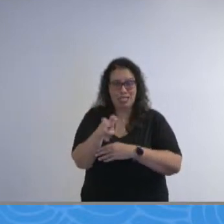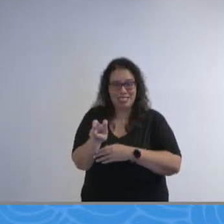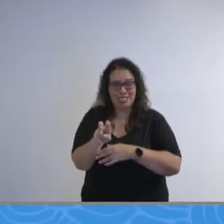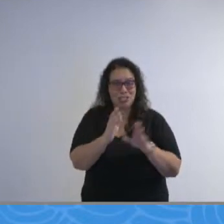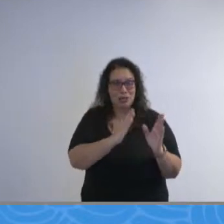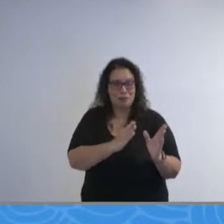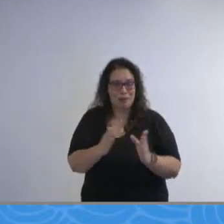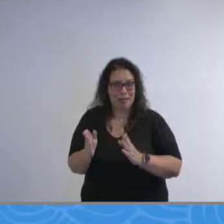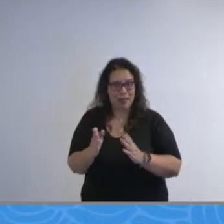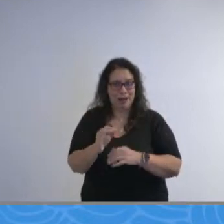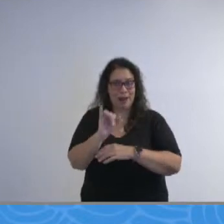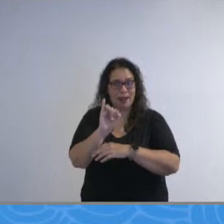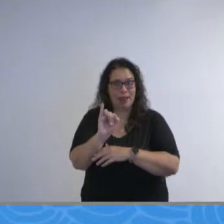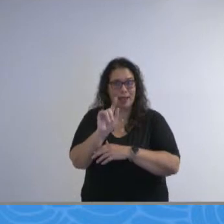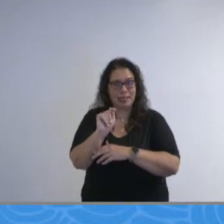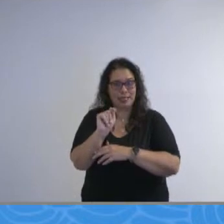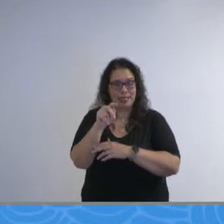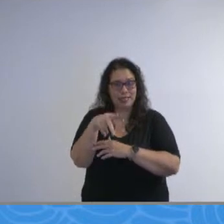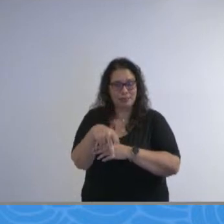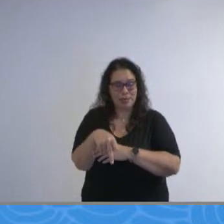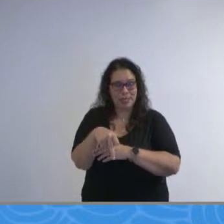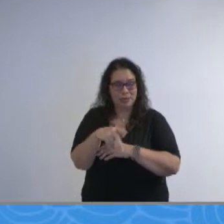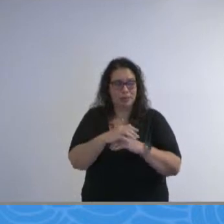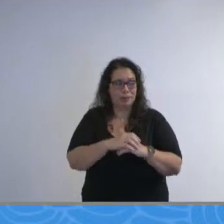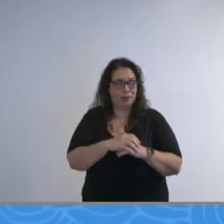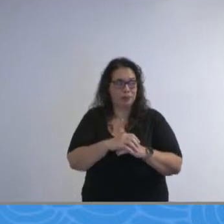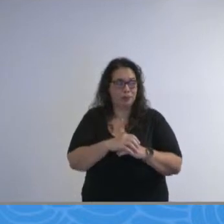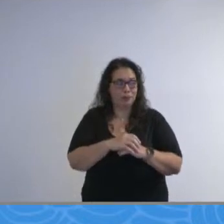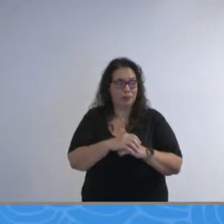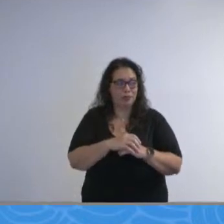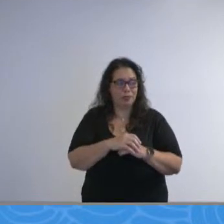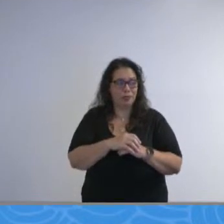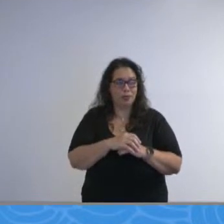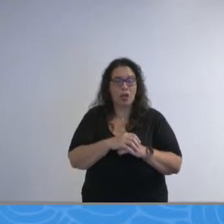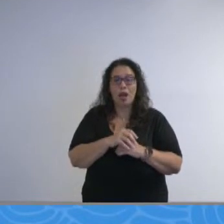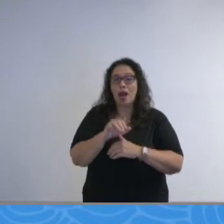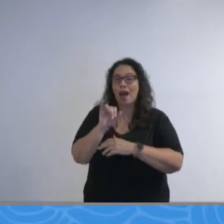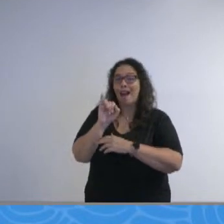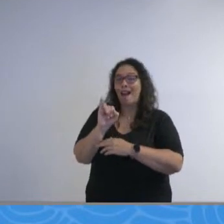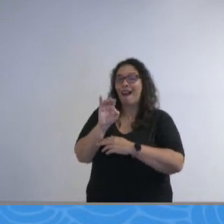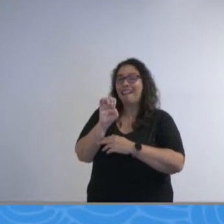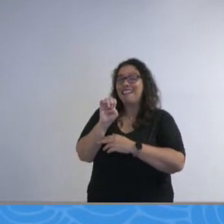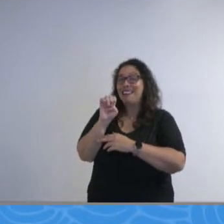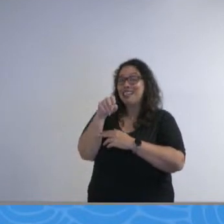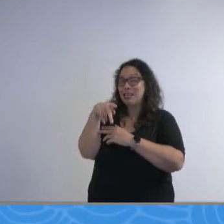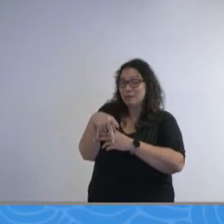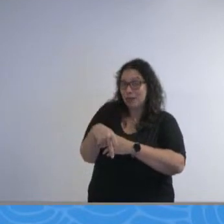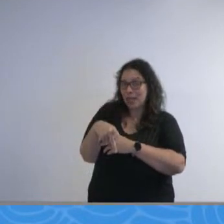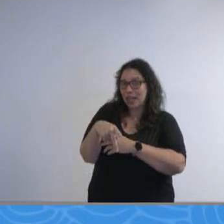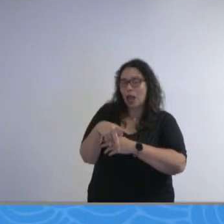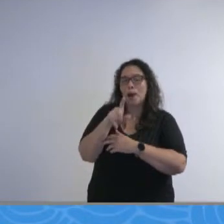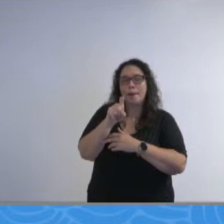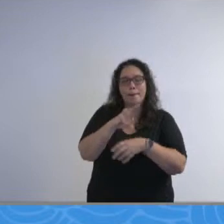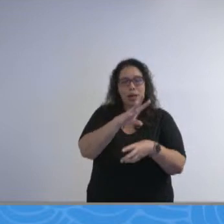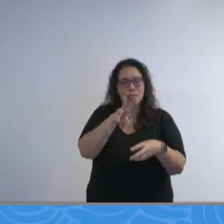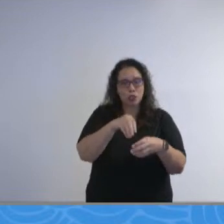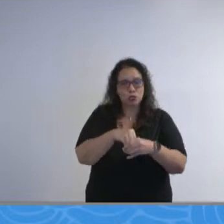the IEP, the district needs to include an ITP